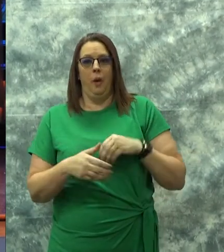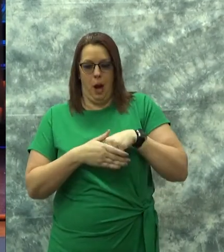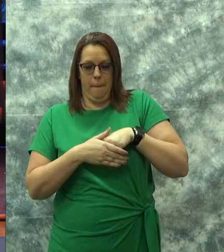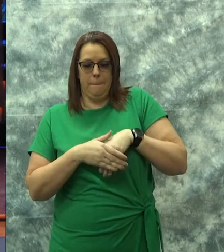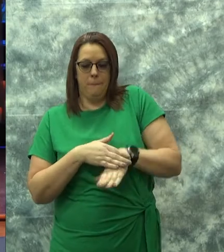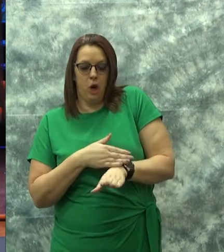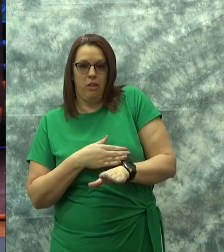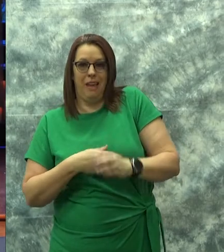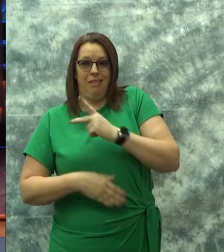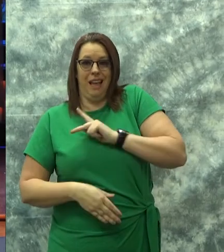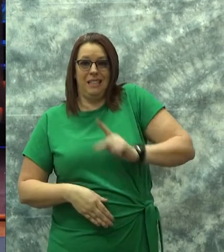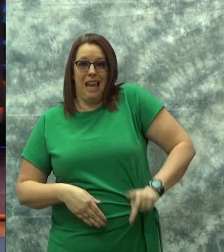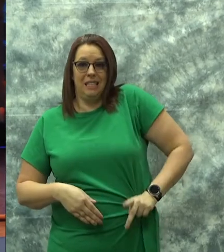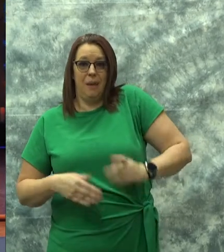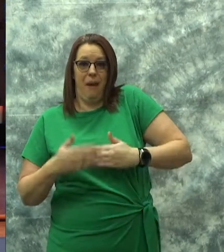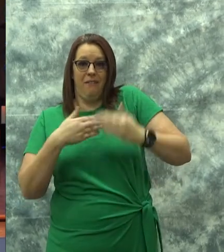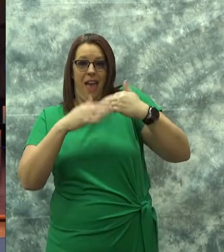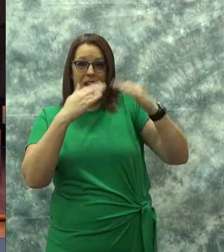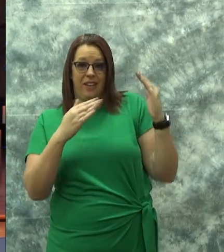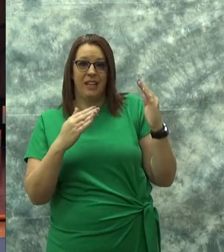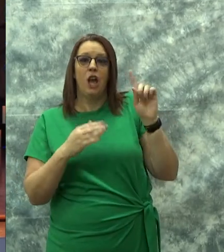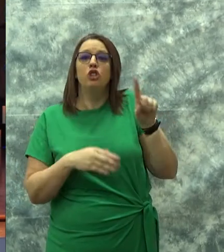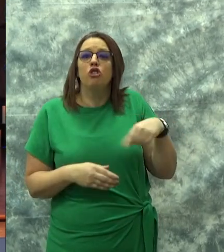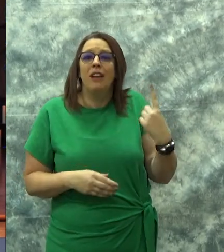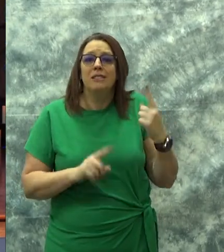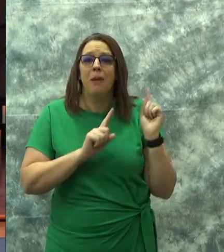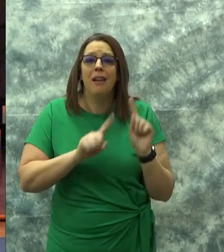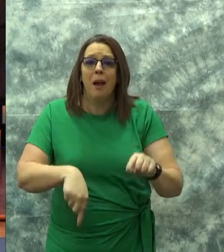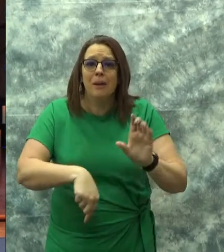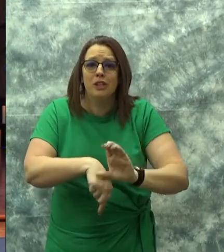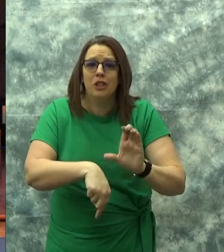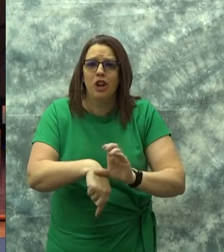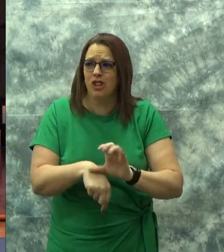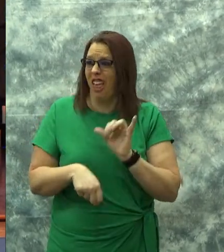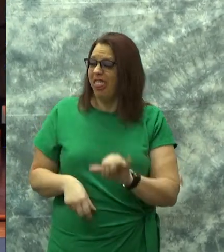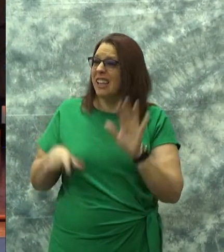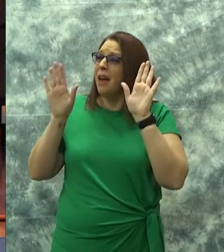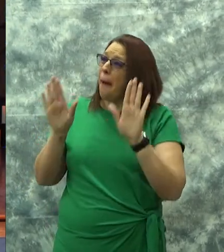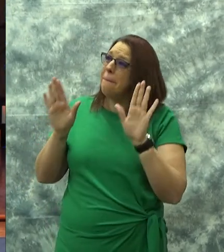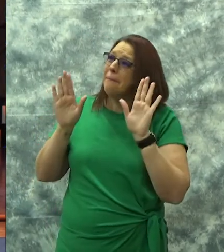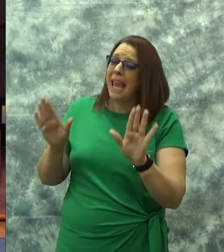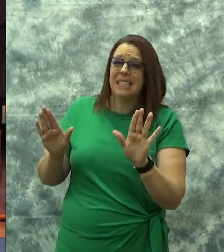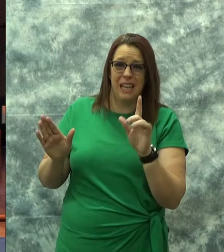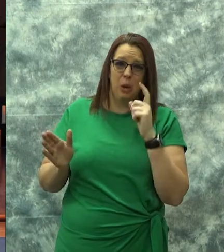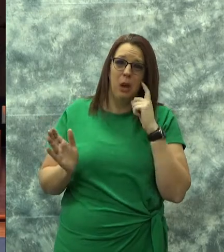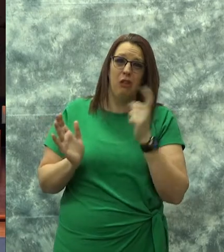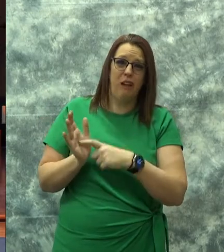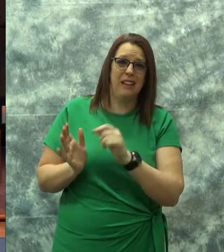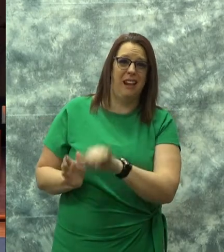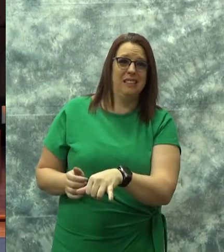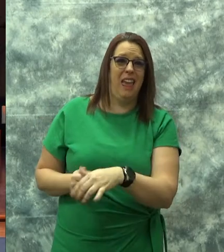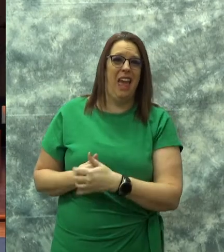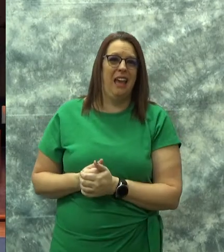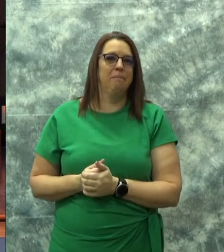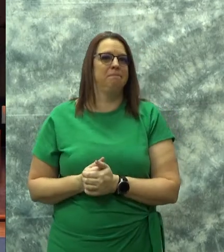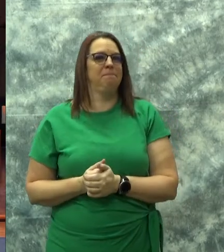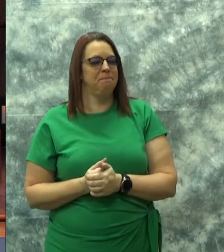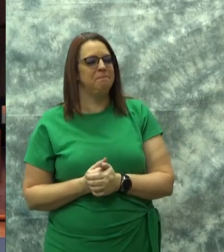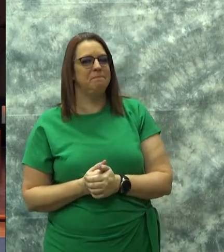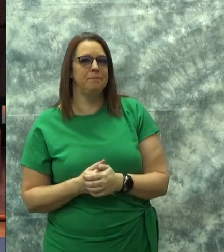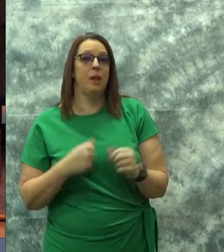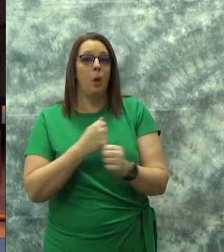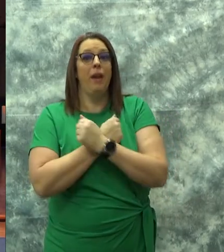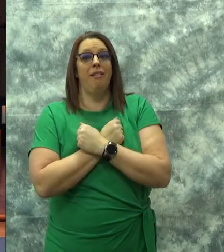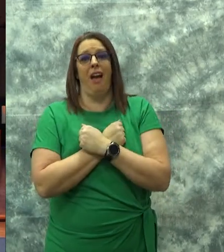kingdom of heaven on earth by just coming to church. Isn't that amazing? That's a wonderful thing to recognize. Yes. And